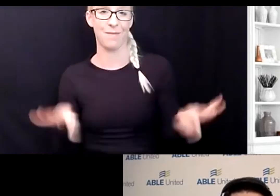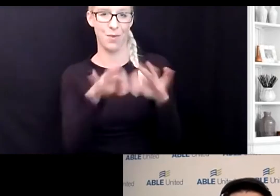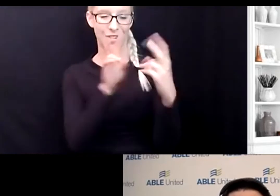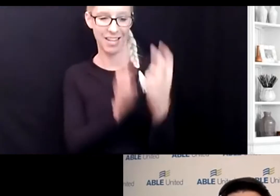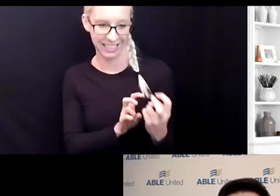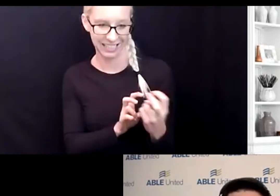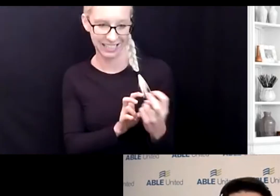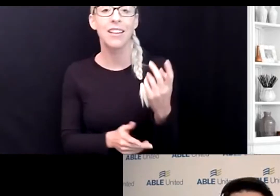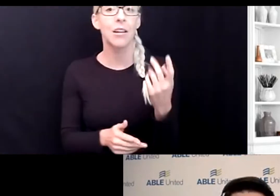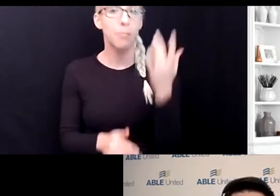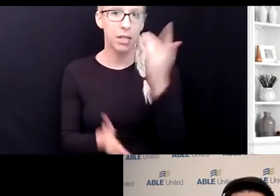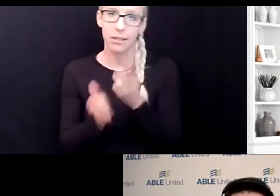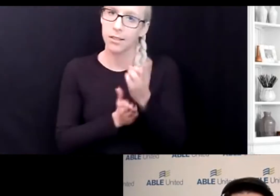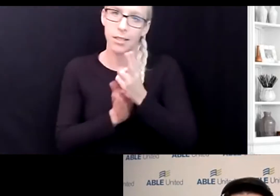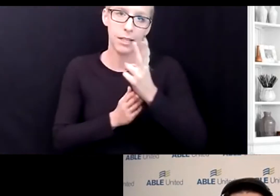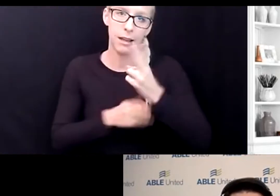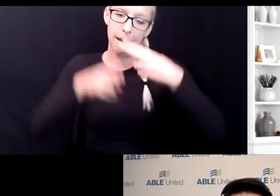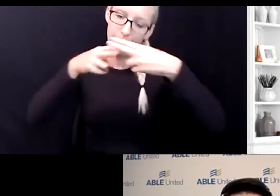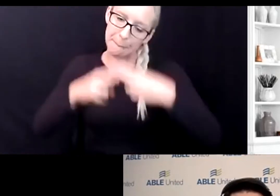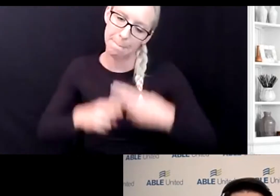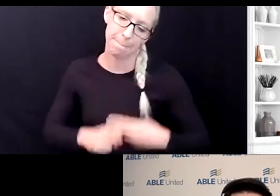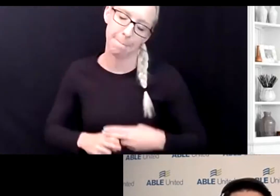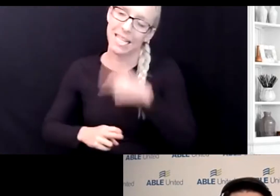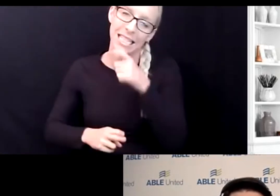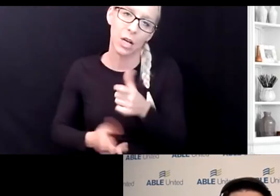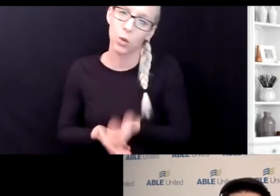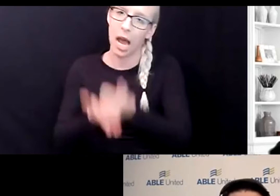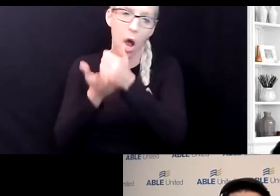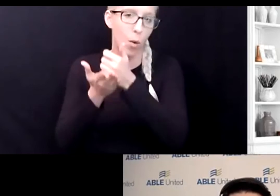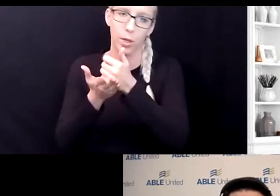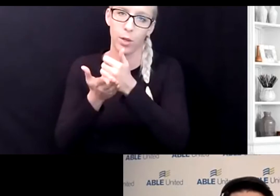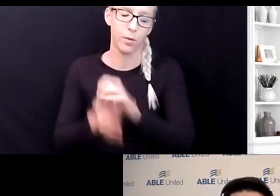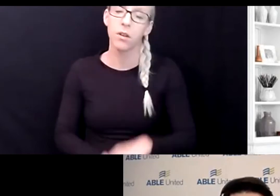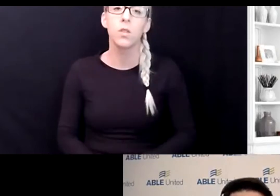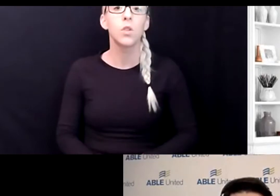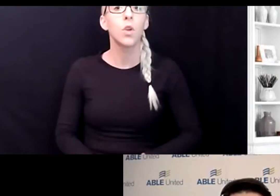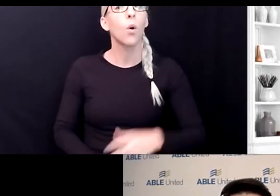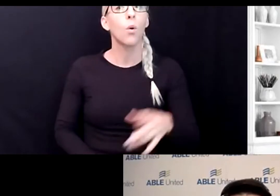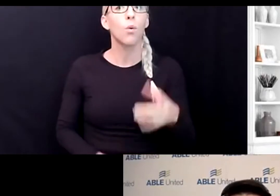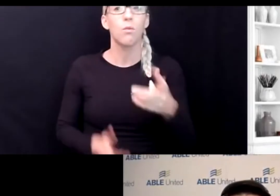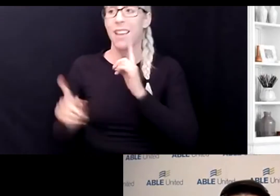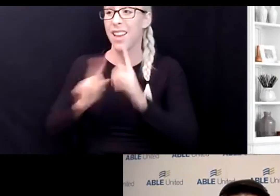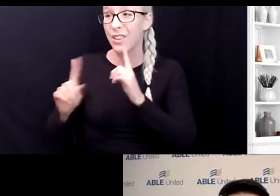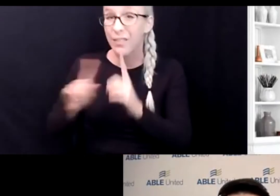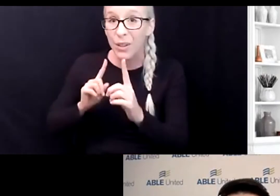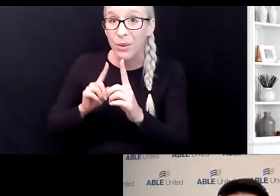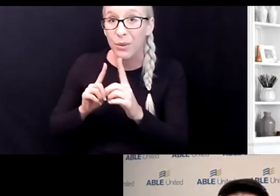of, those guardians aren't going to help you kind of qualify. So just like you'd interview an attorney, you'd want to interview the